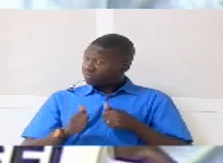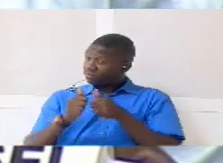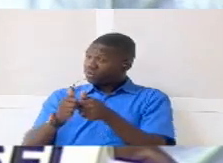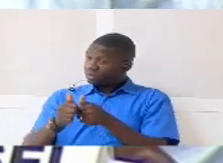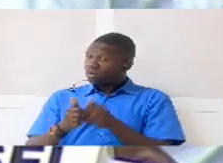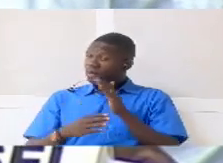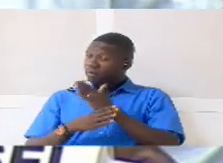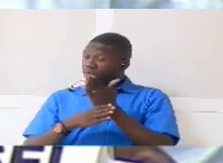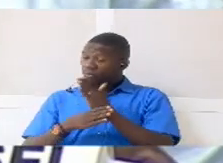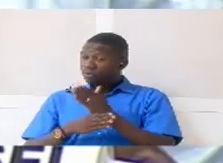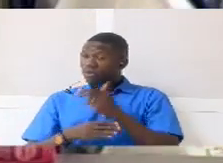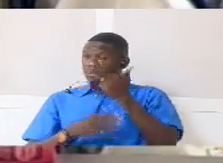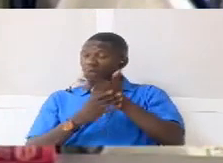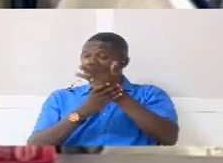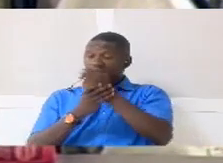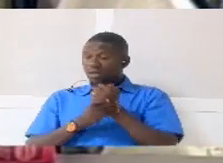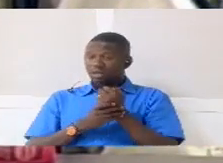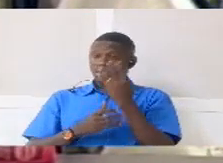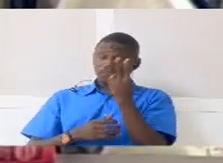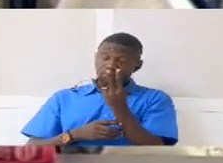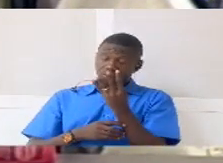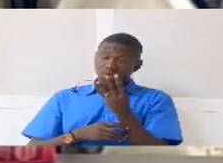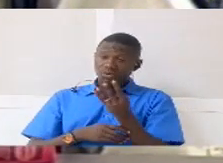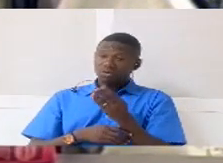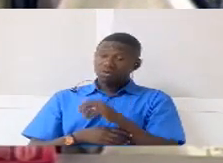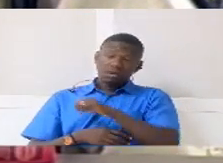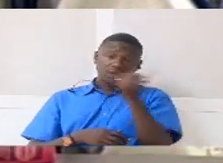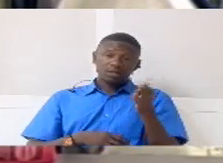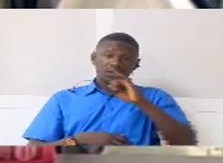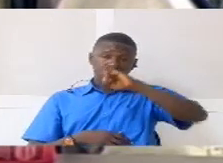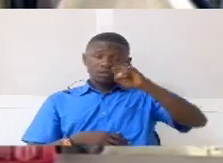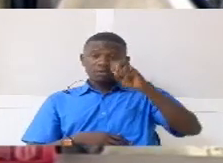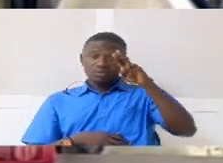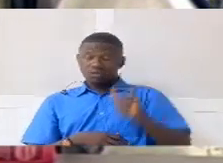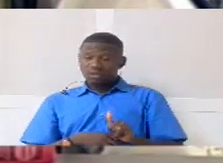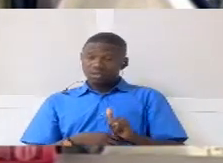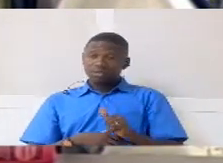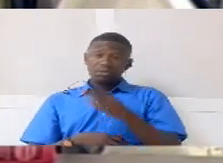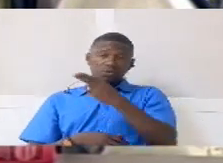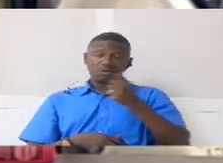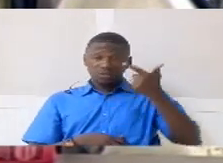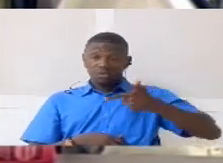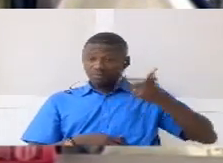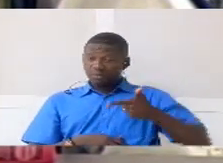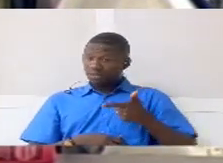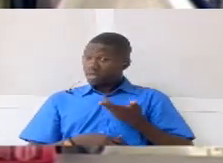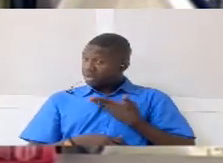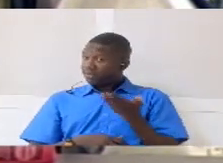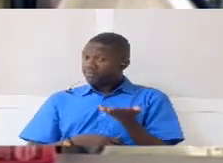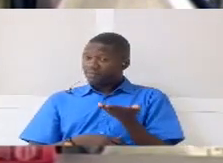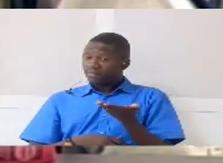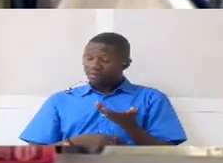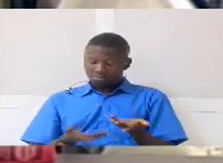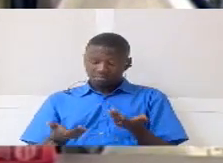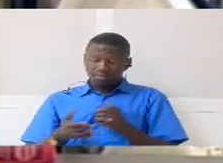1994 and January 2017? I come and be satating. Saying why refund ya faham. Saying in a tattling was